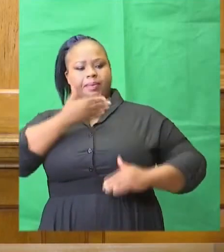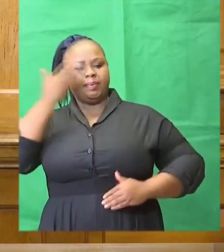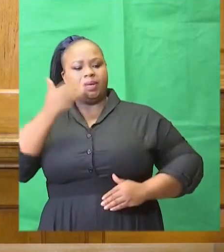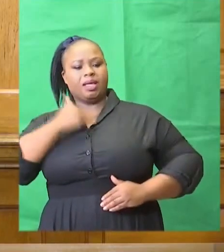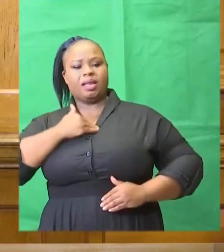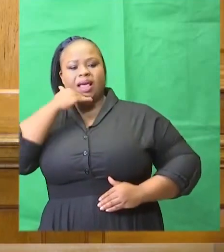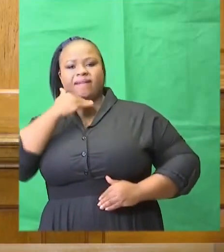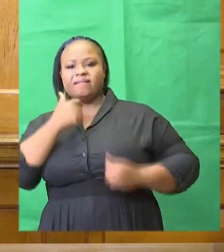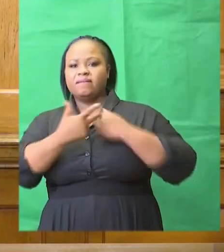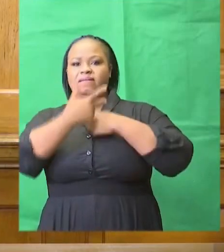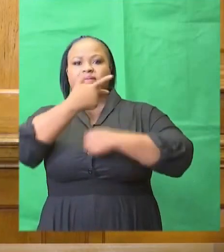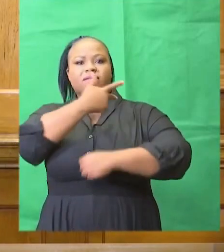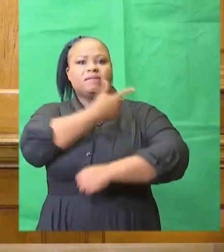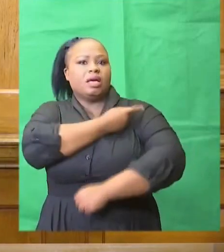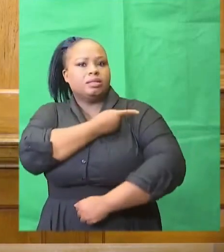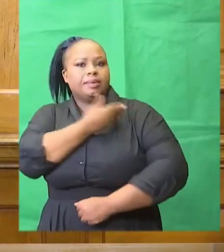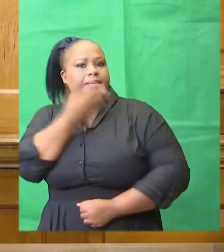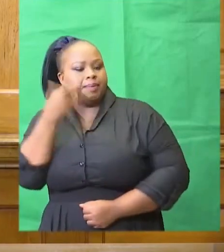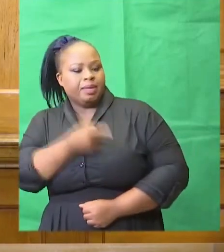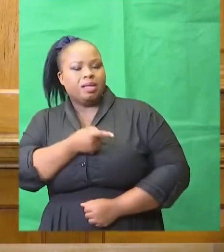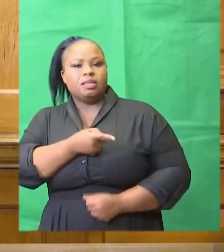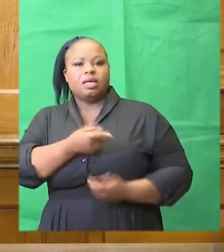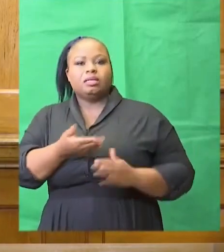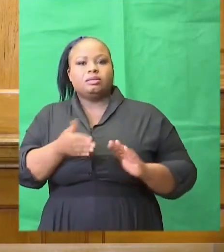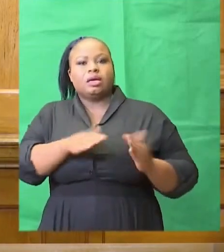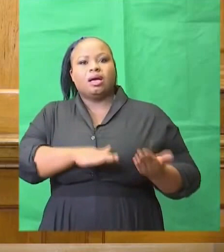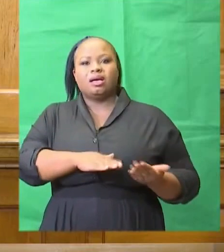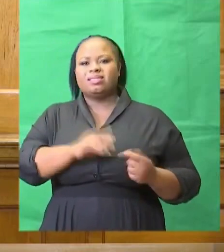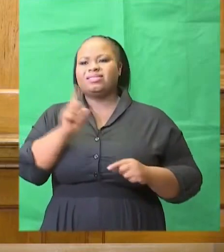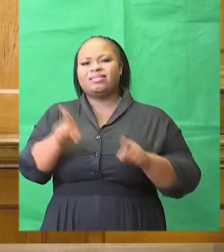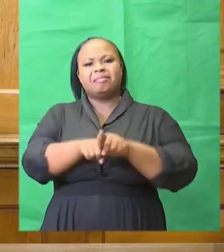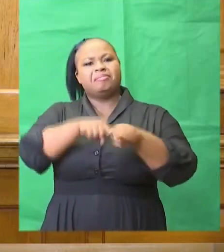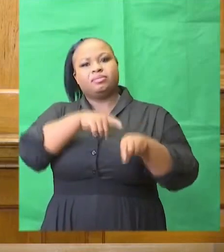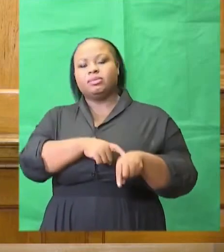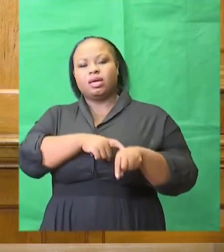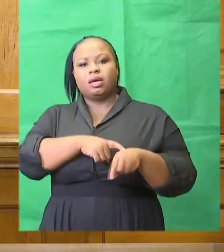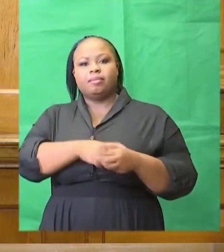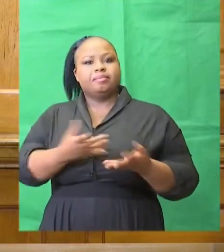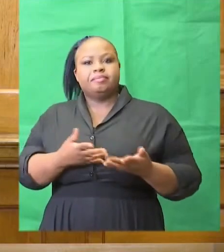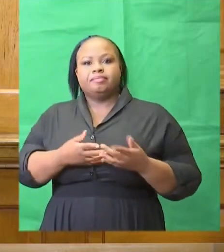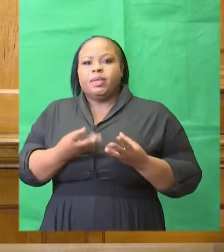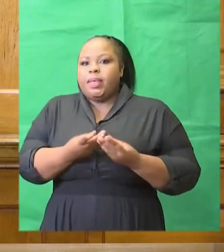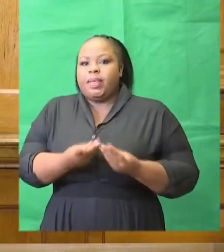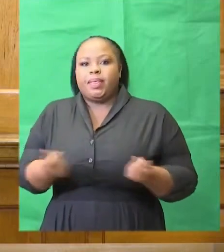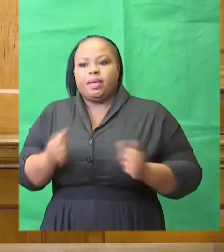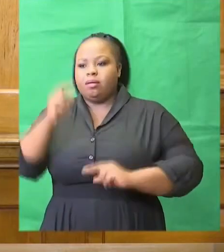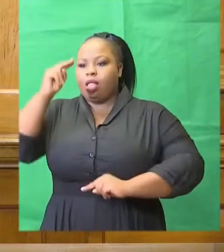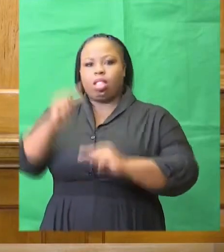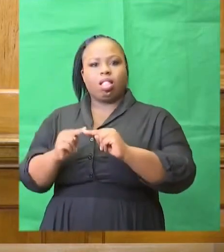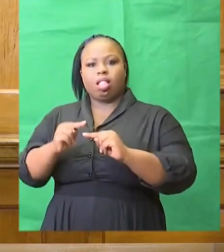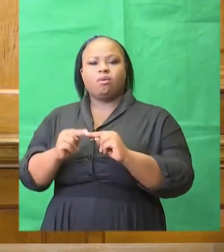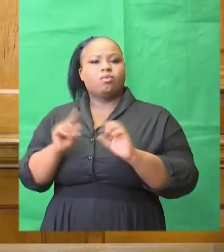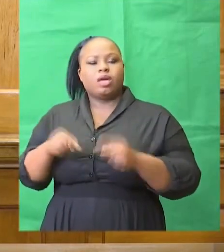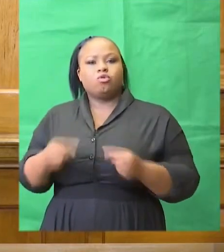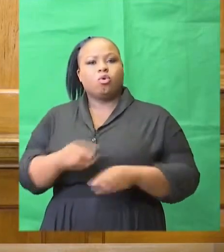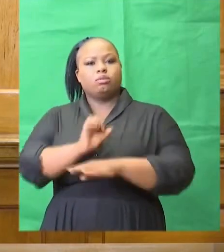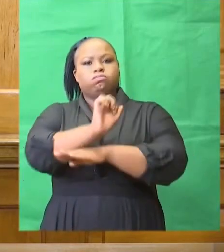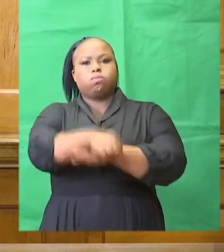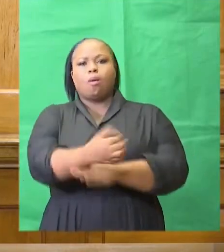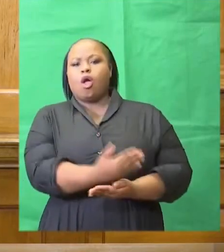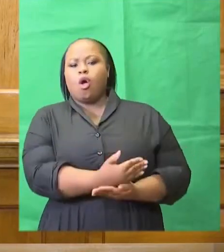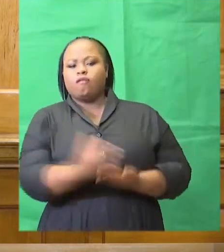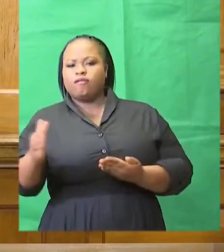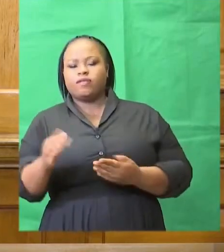that it also threatens global efforts to overcome the pandemic. The emergence of the